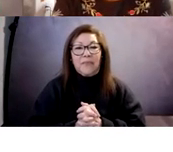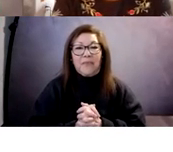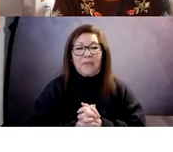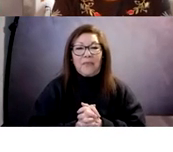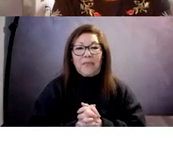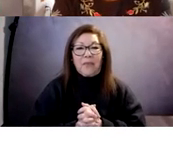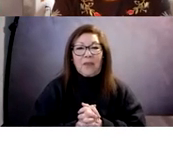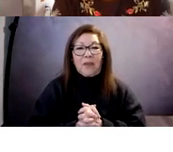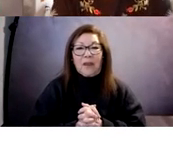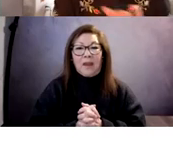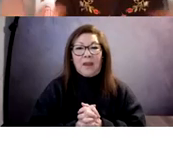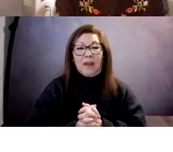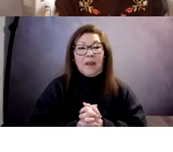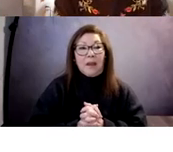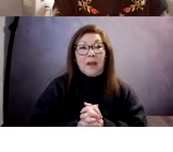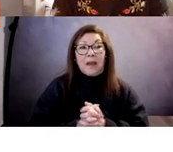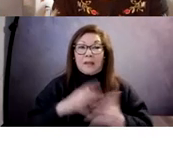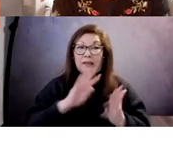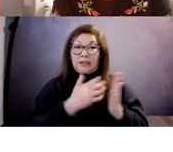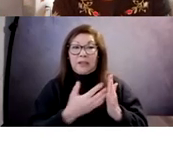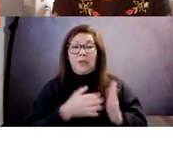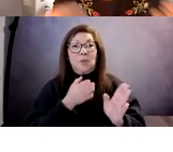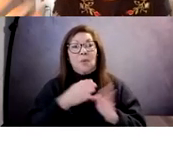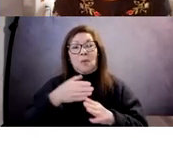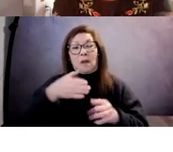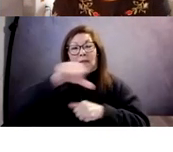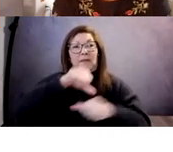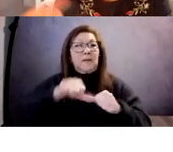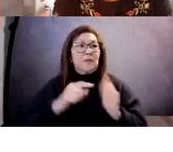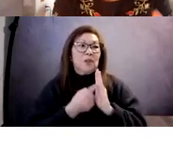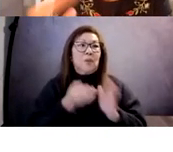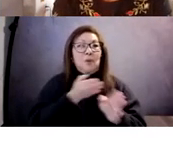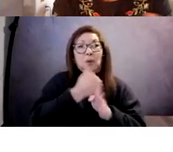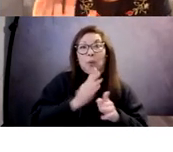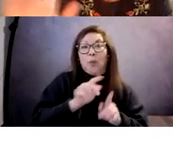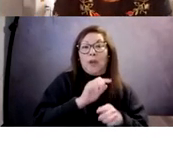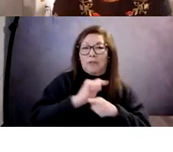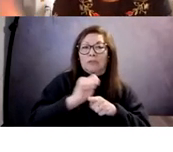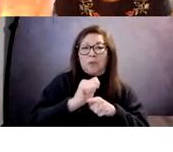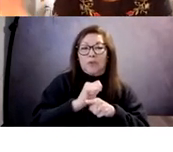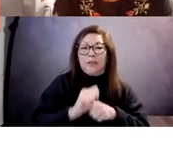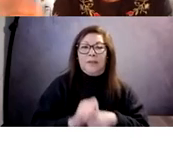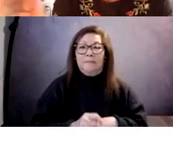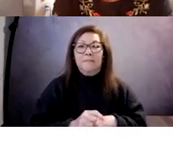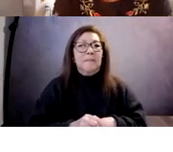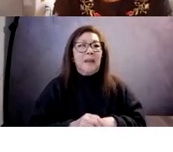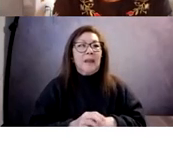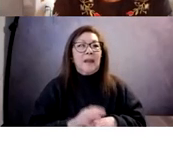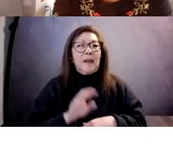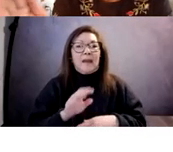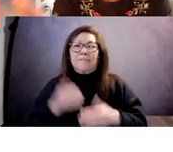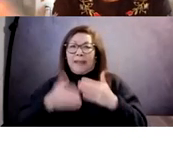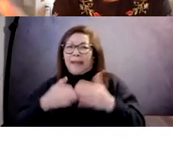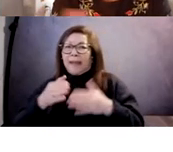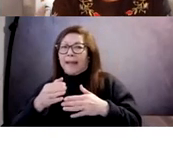The schedule of the fellowship, basically we start with career coaching and these dates, by the way, are a little bit